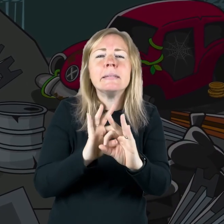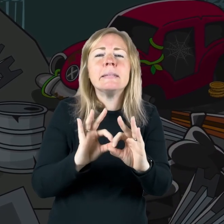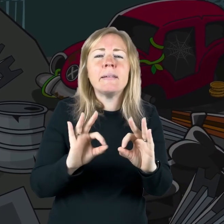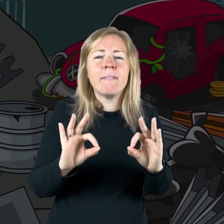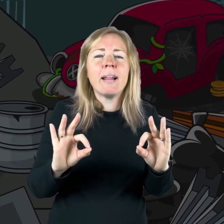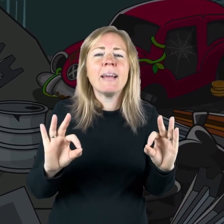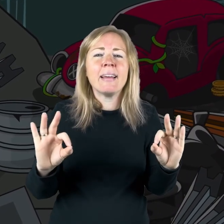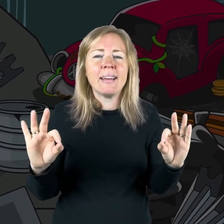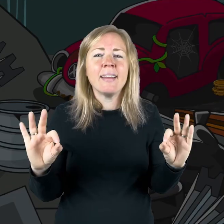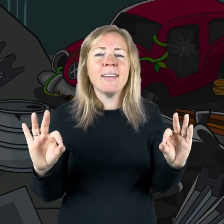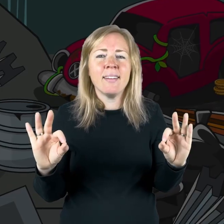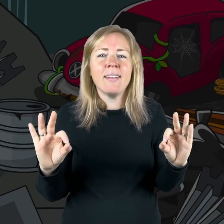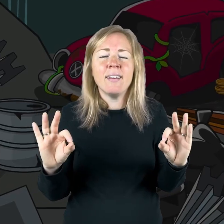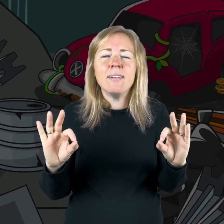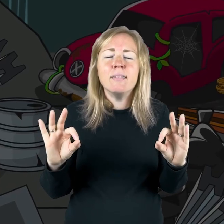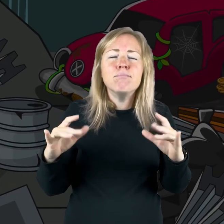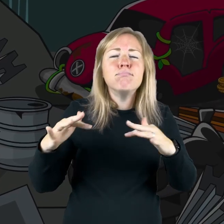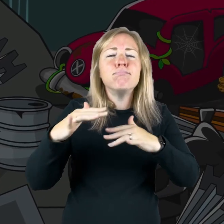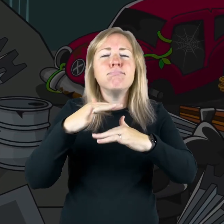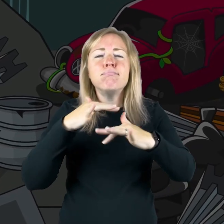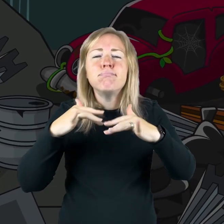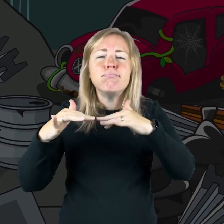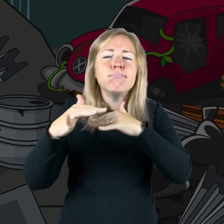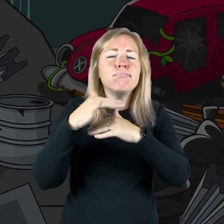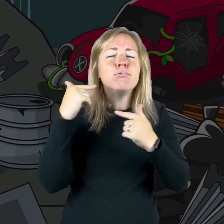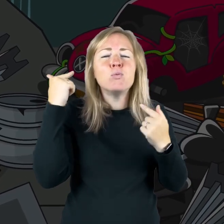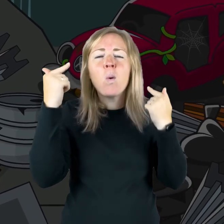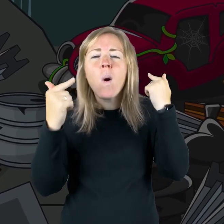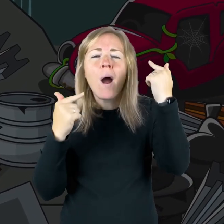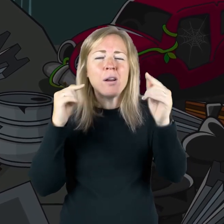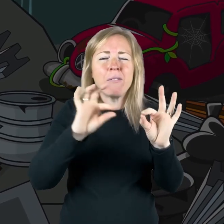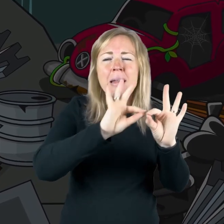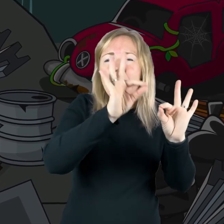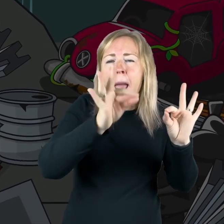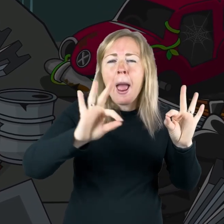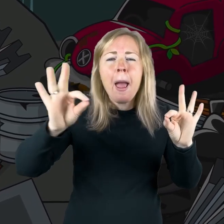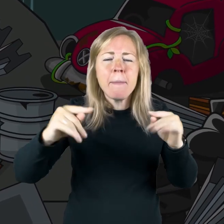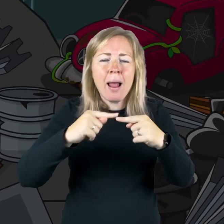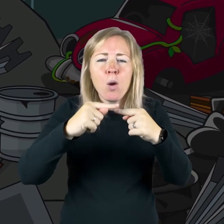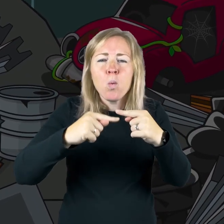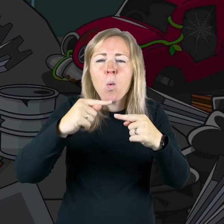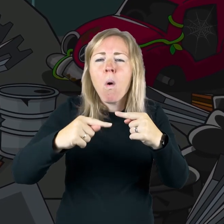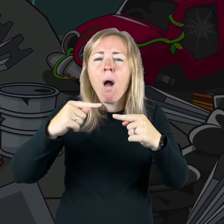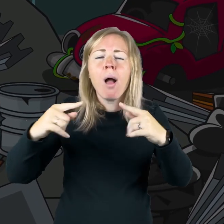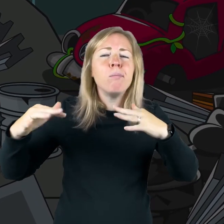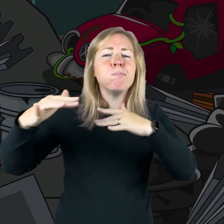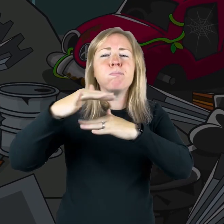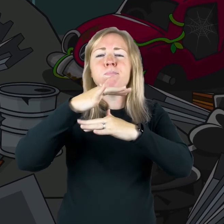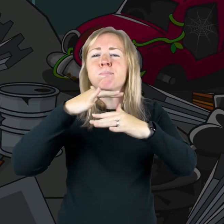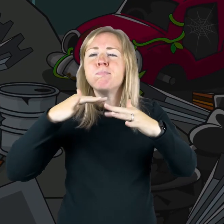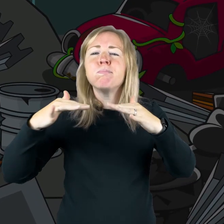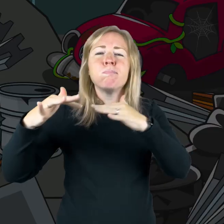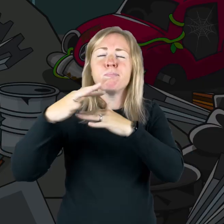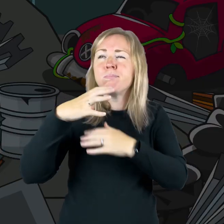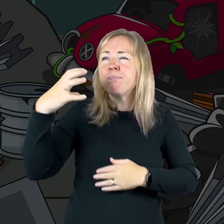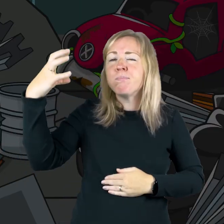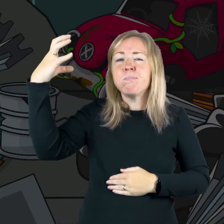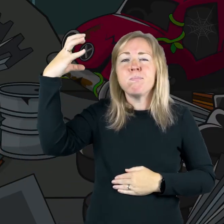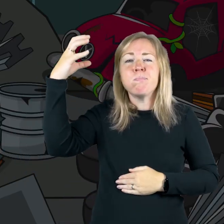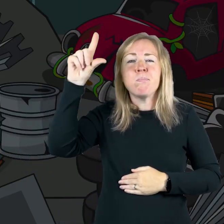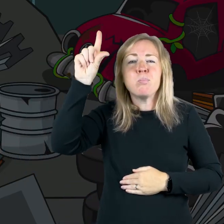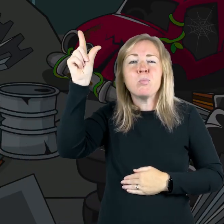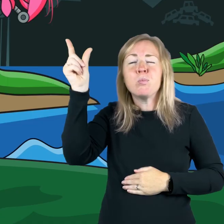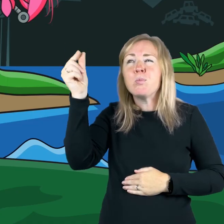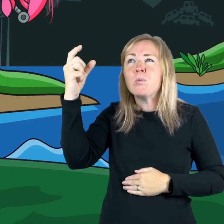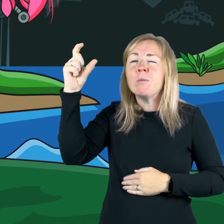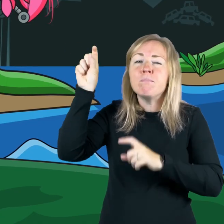close. The soft humming of the cables and coils filled the air, adding to the stillness of the